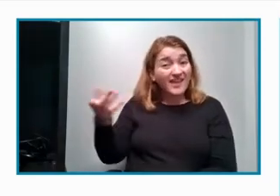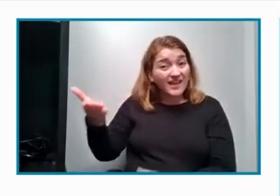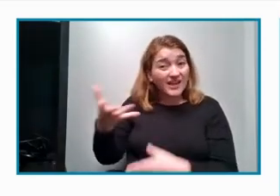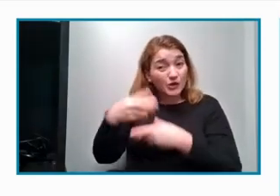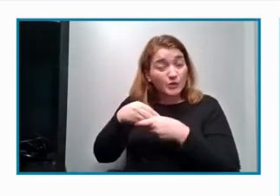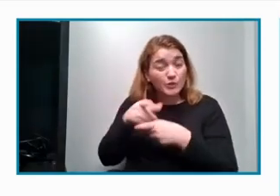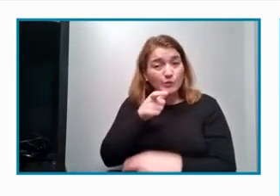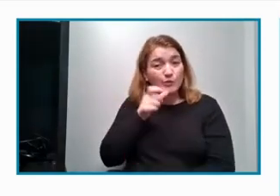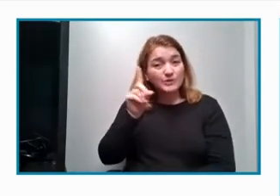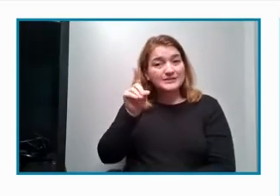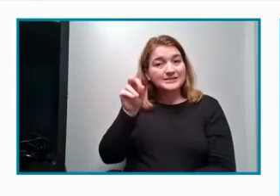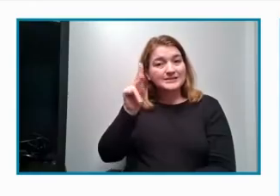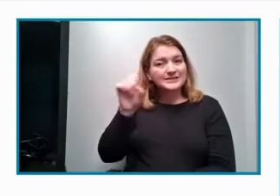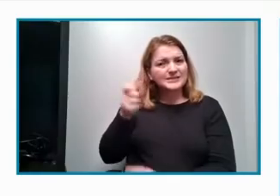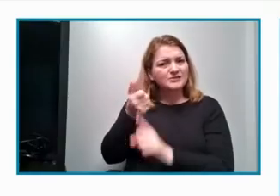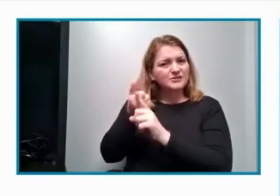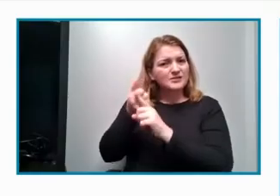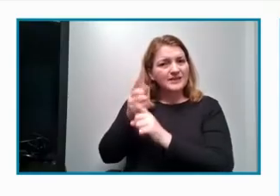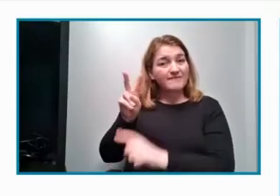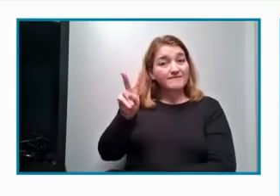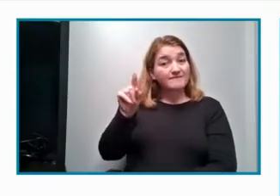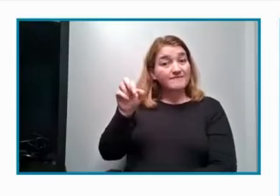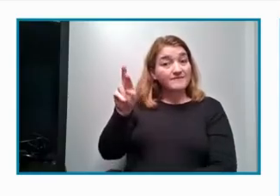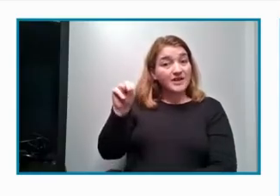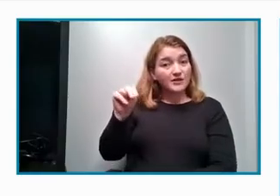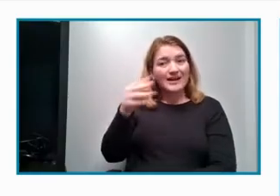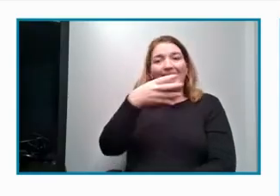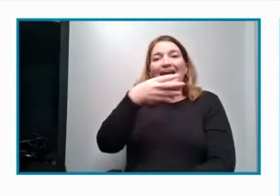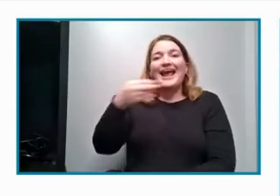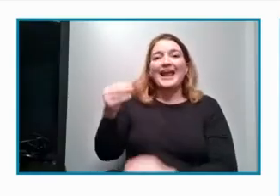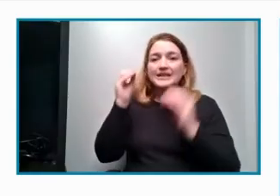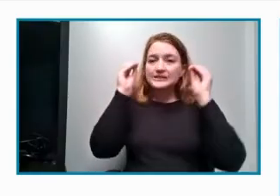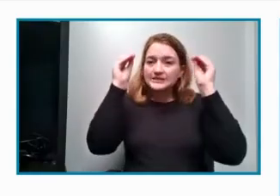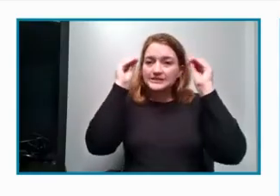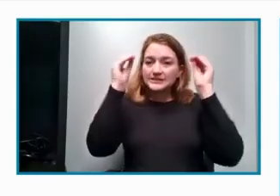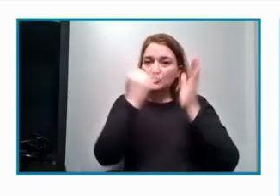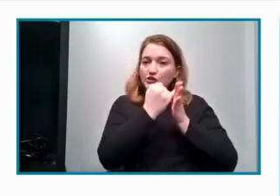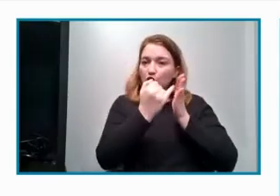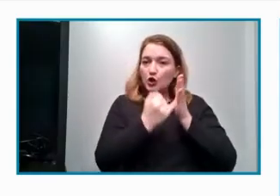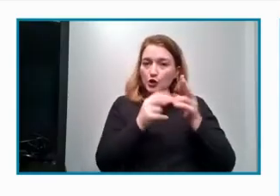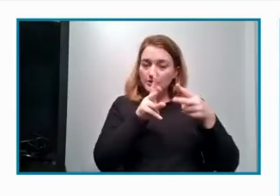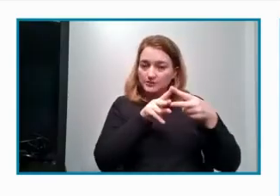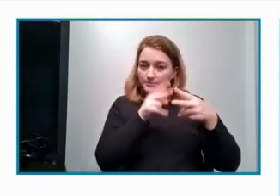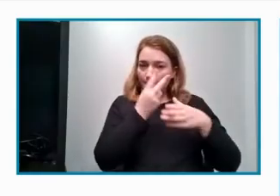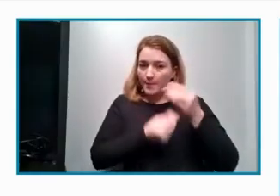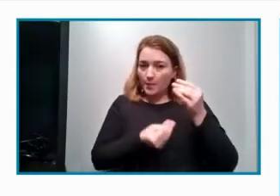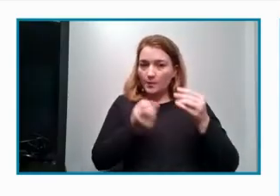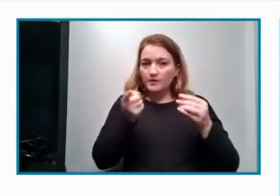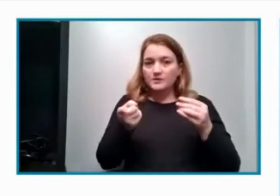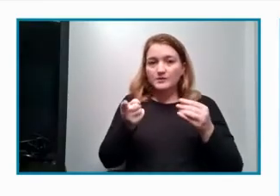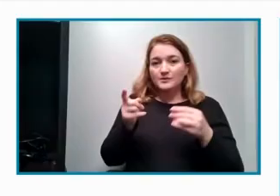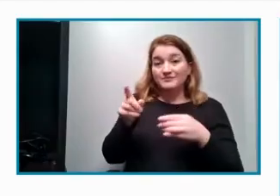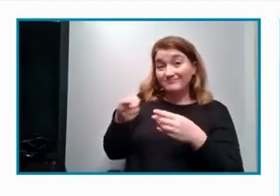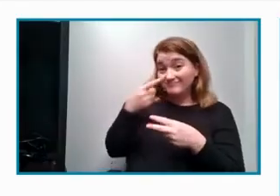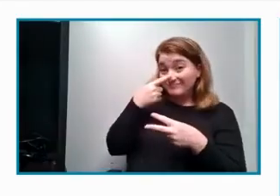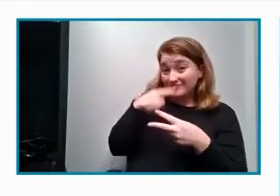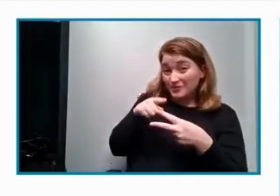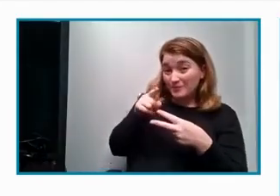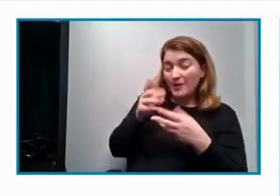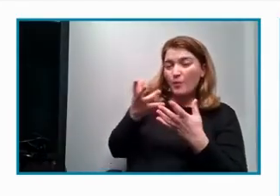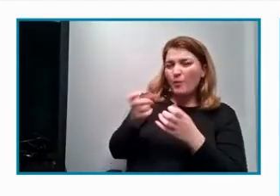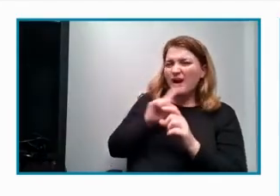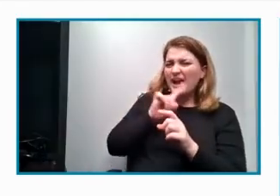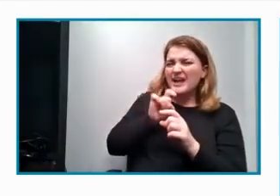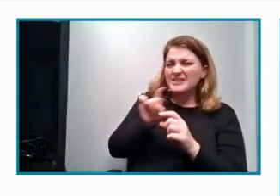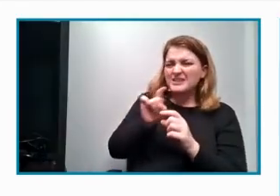teaching artist. So I'd like to ask all of you a question and then ask Denise a question from her perspective. So first, to